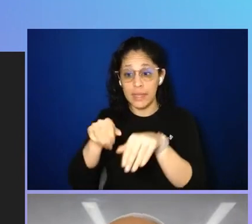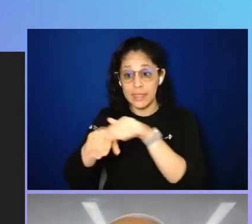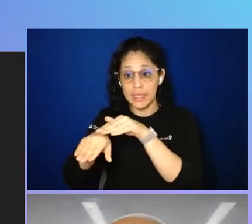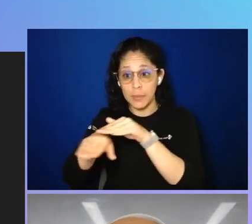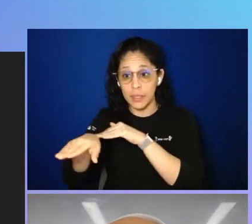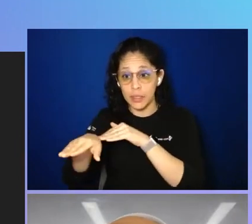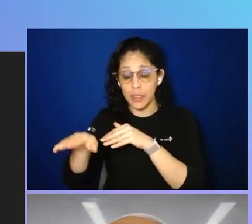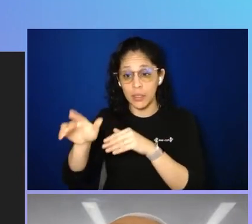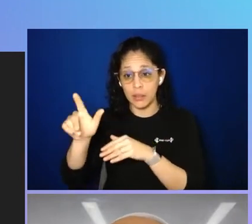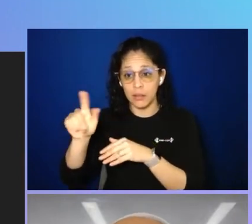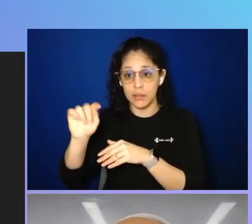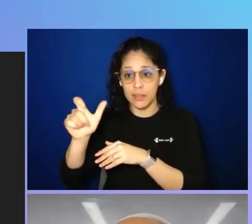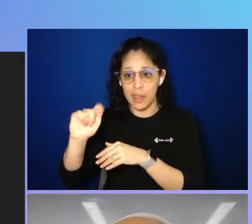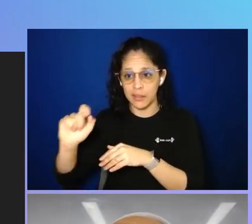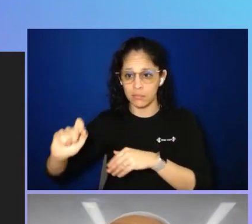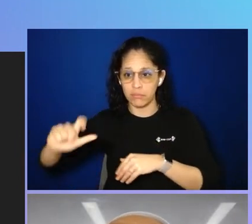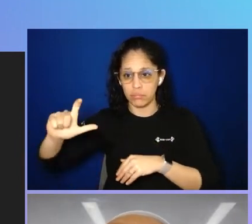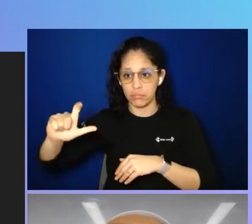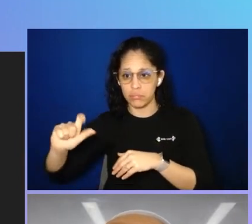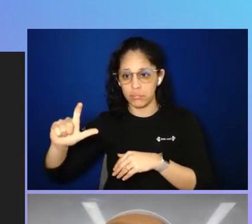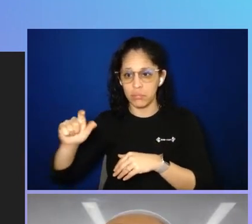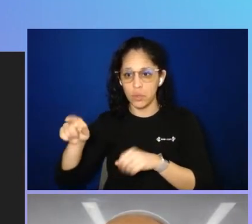you can enable as well.